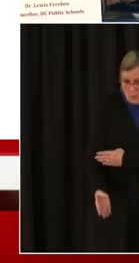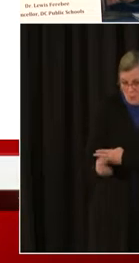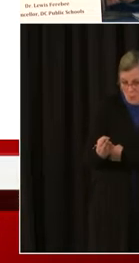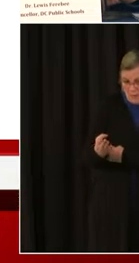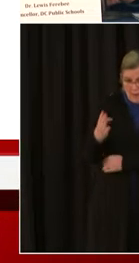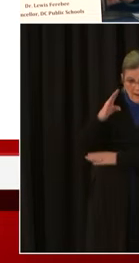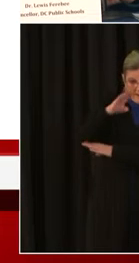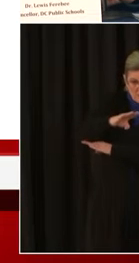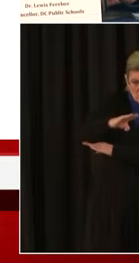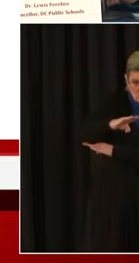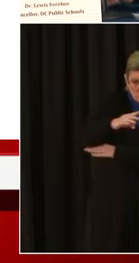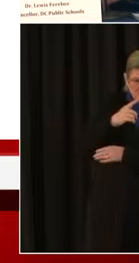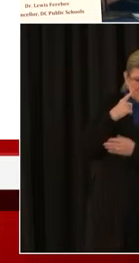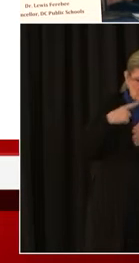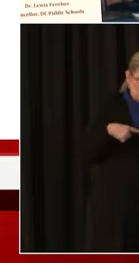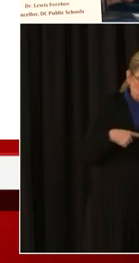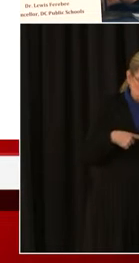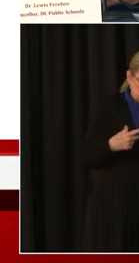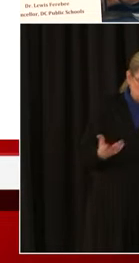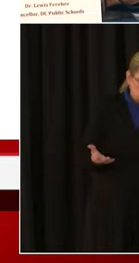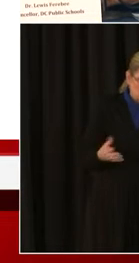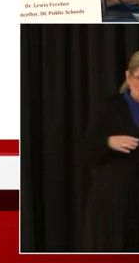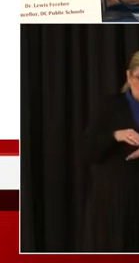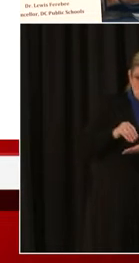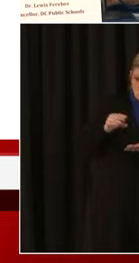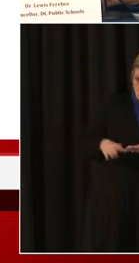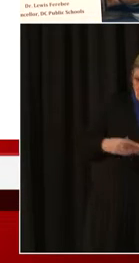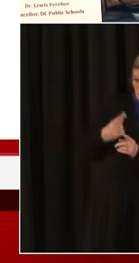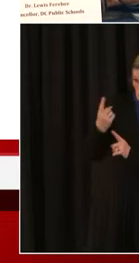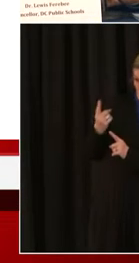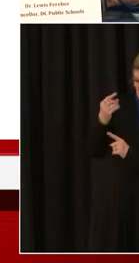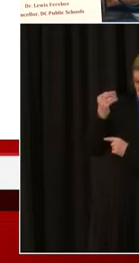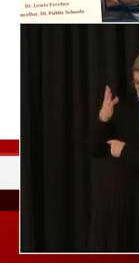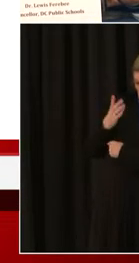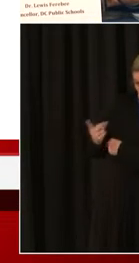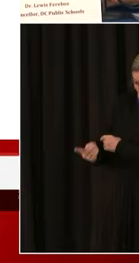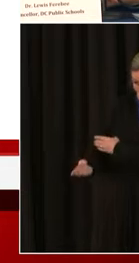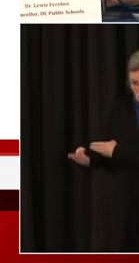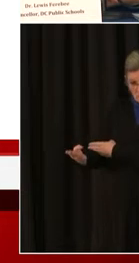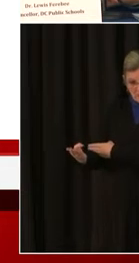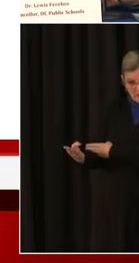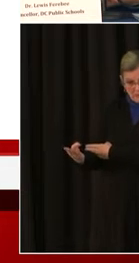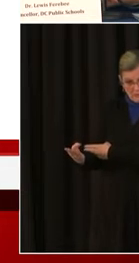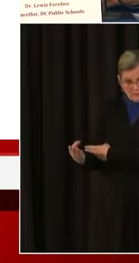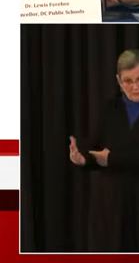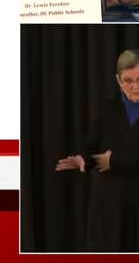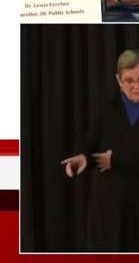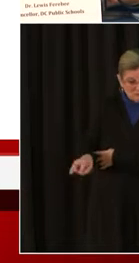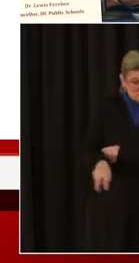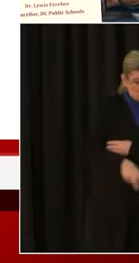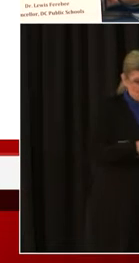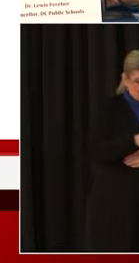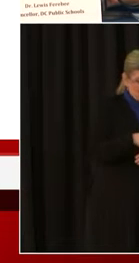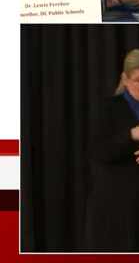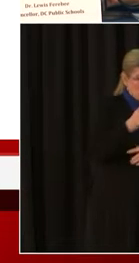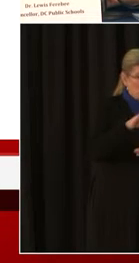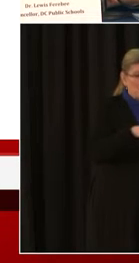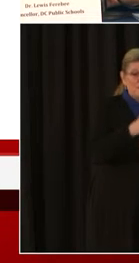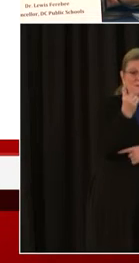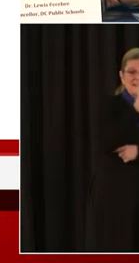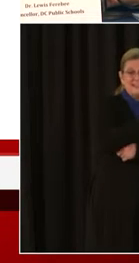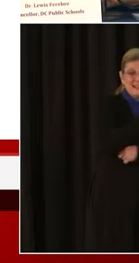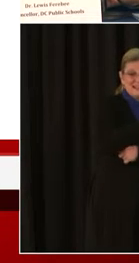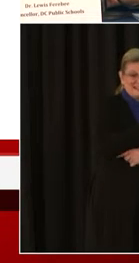PM model. So for example, the students could be with one teacher in the morning, There could be a transition in the middle of the day, and